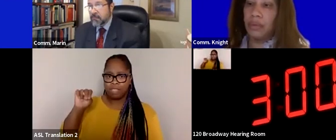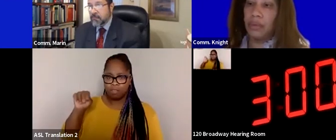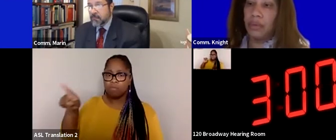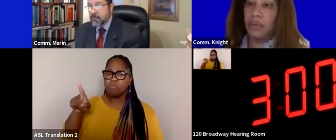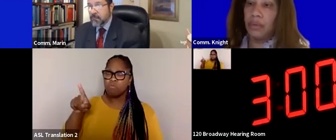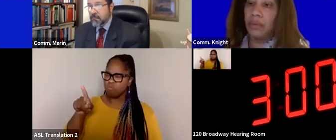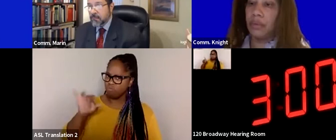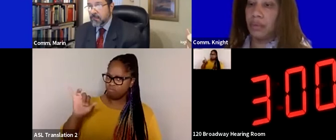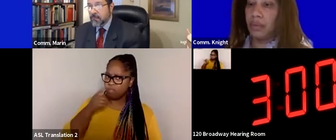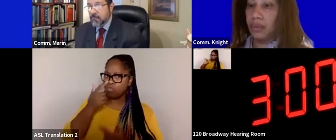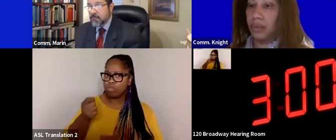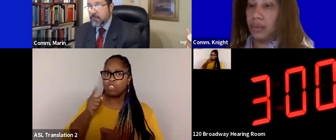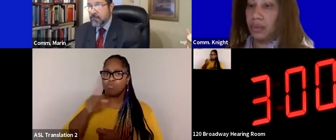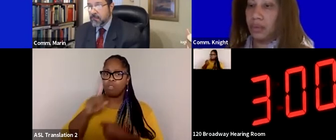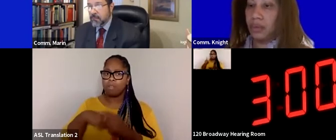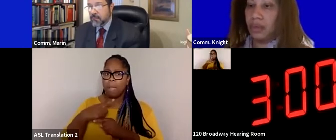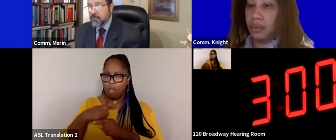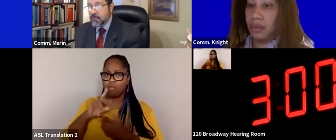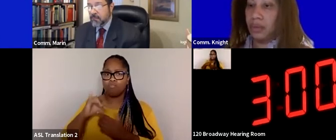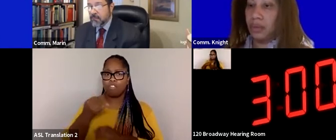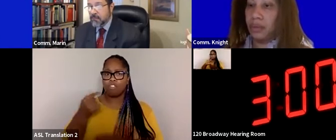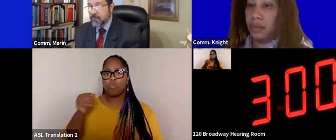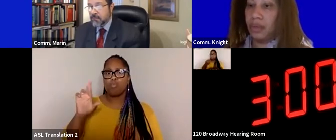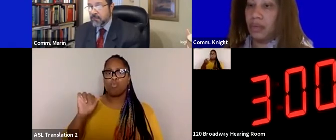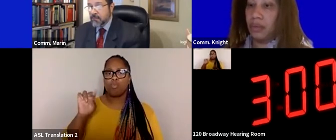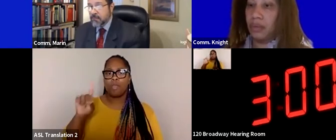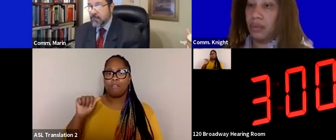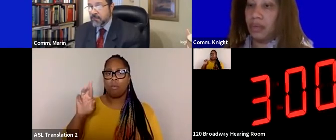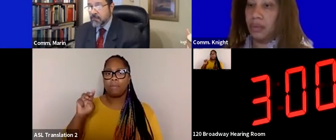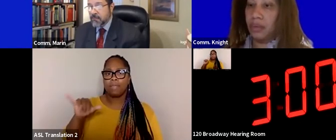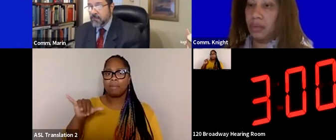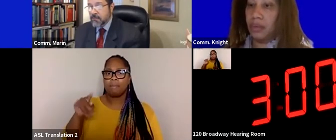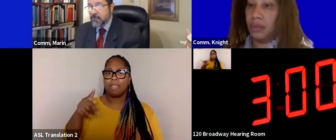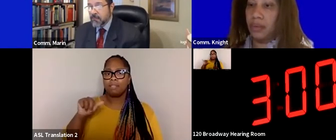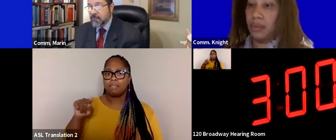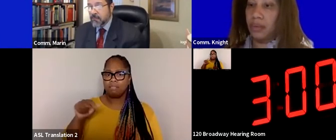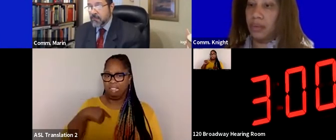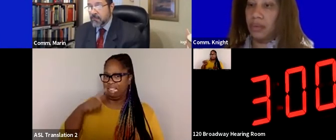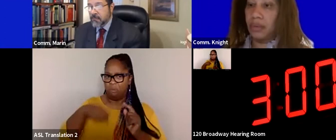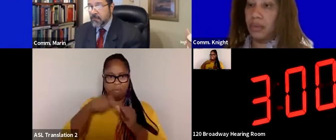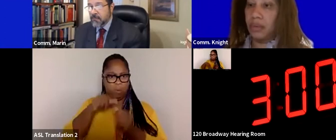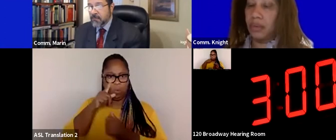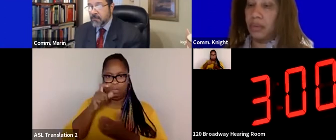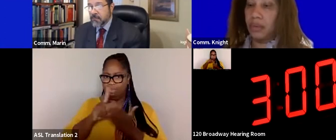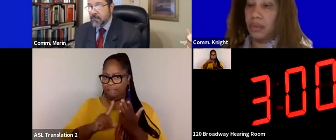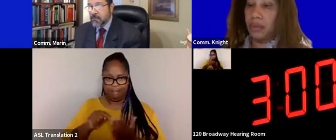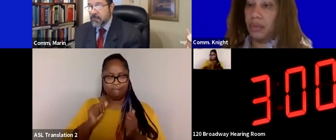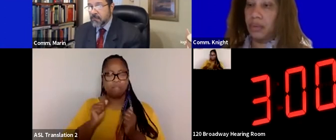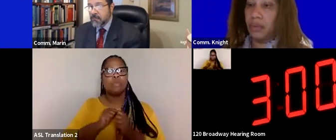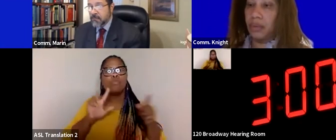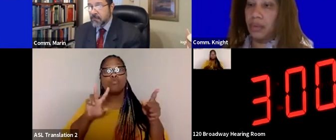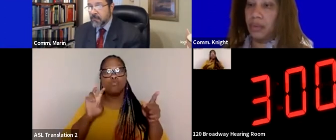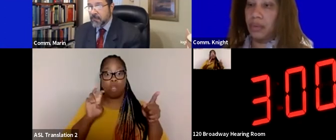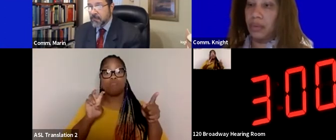raised the project on Grand Army Plaza. I'm forgetting right now the architect who designed it. That has 200 parking spaces.